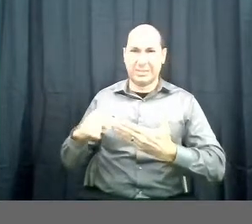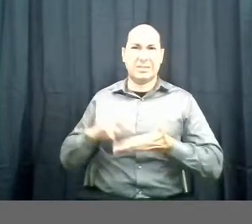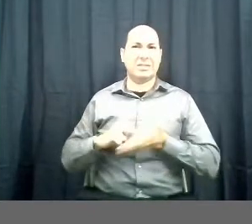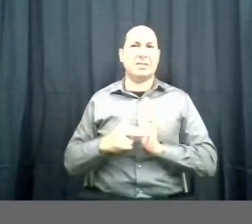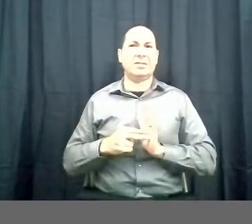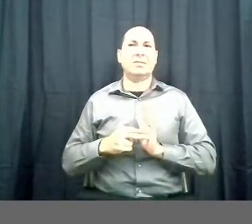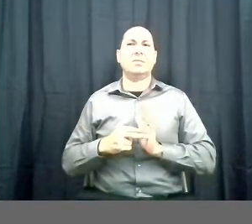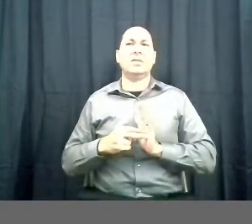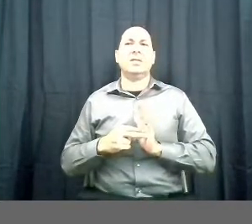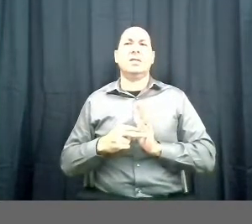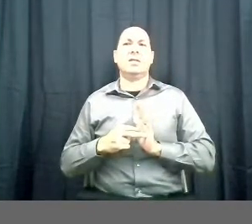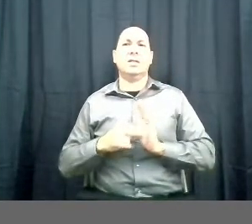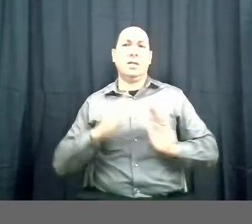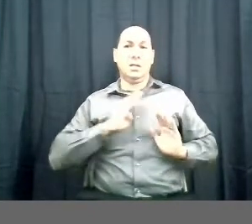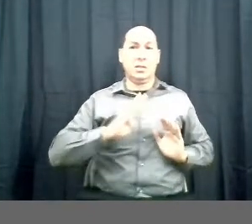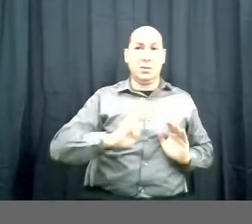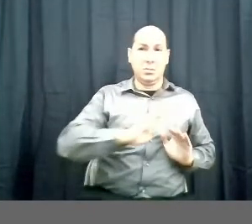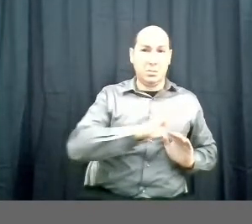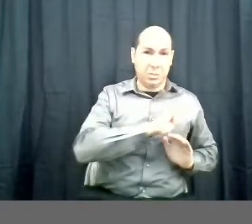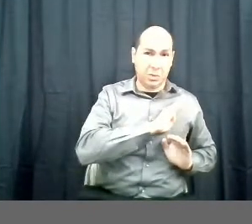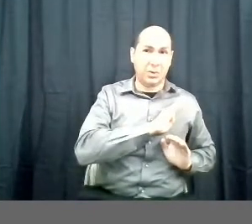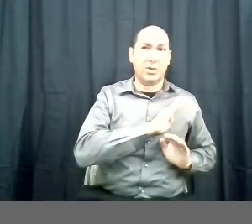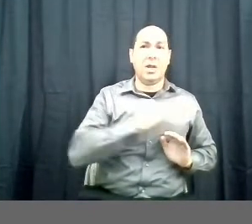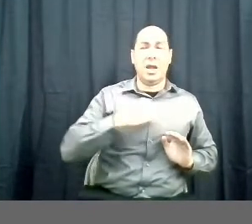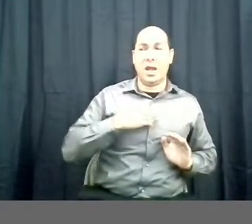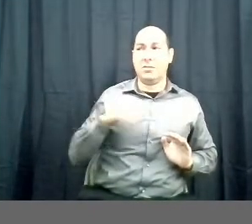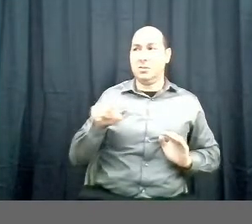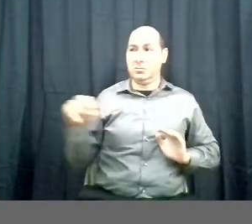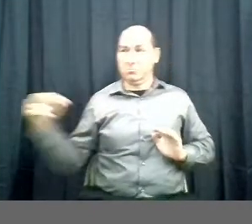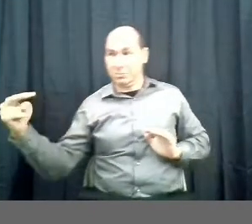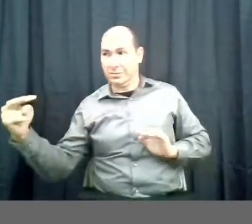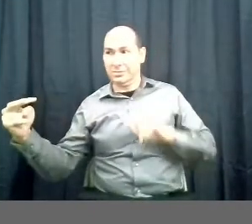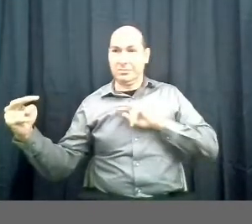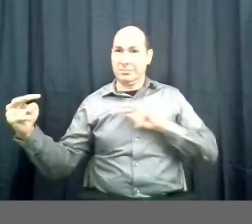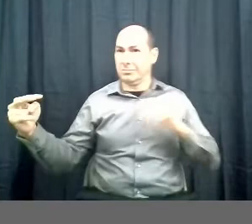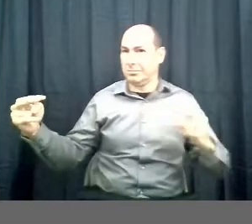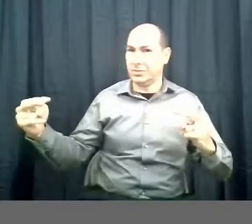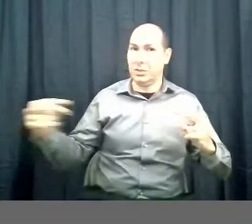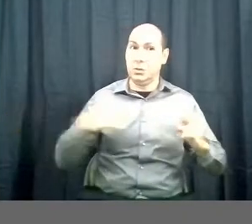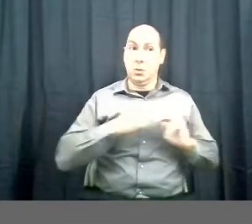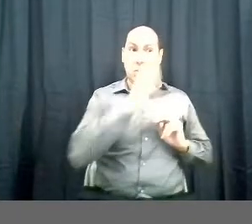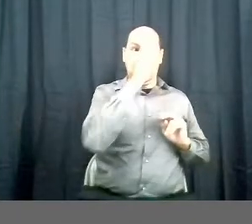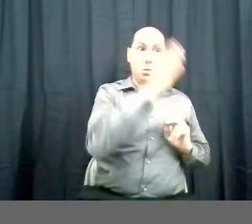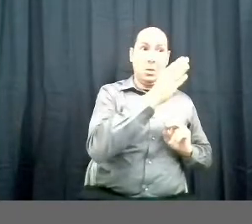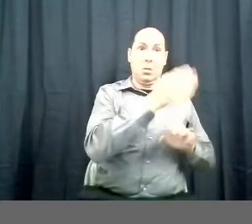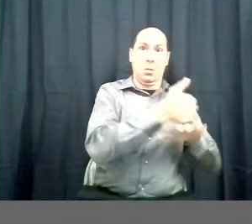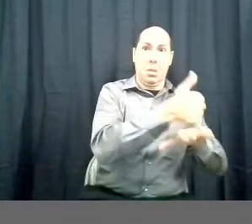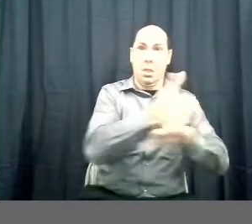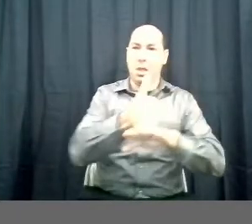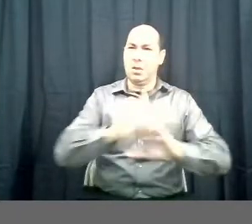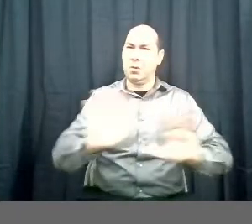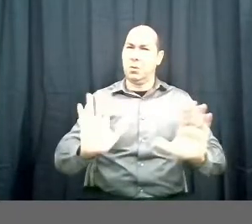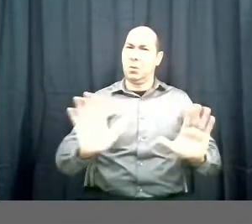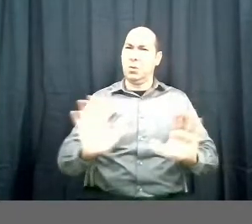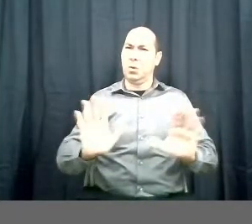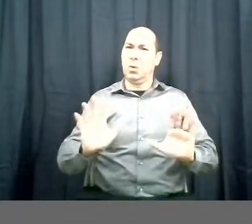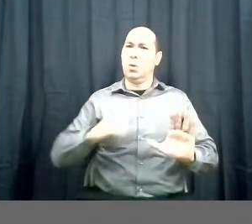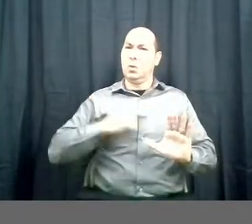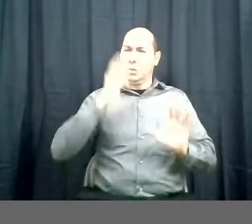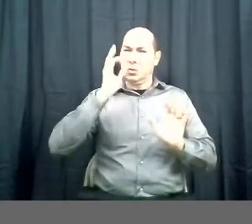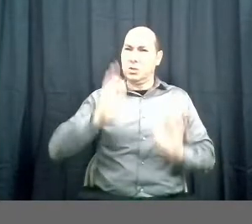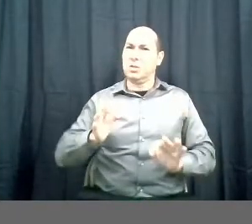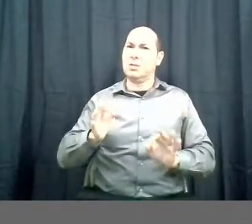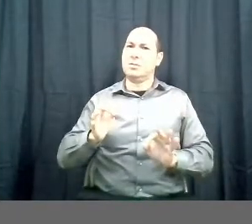has. And I'm not saying that directly at anybody. So I just want to make sure that I can help ensure that that's happening. And by the way,